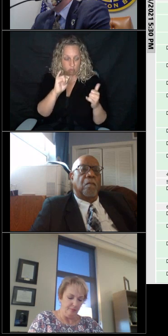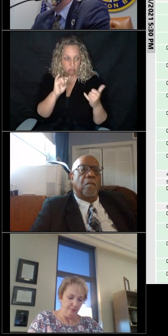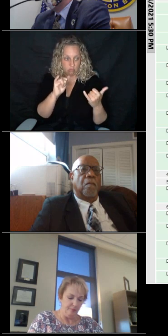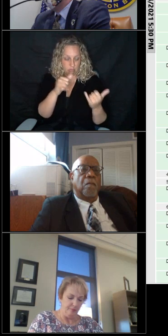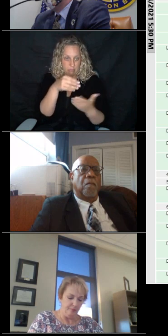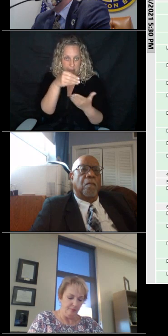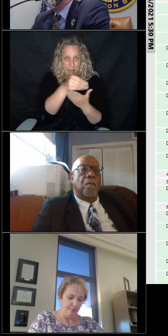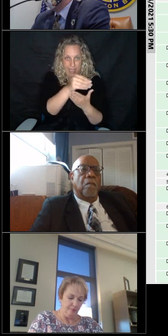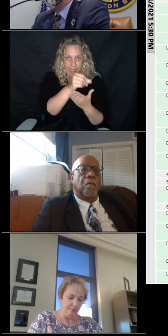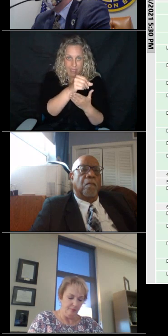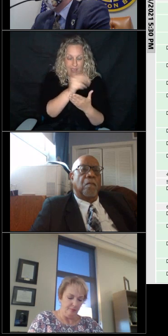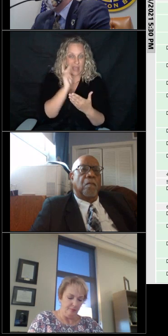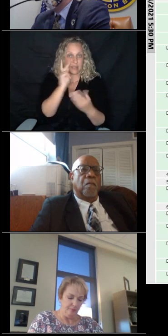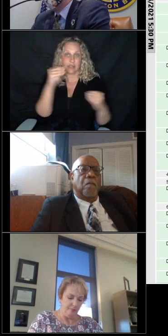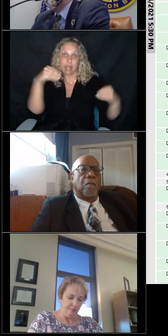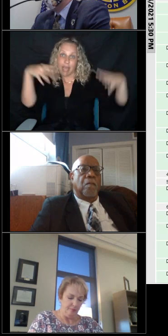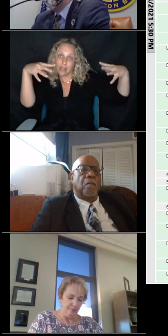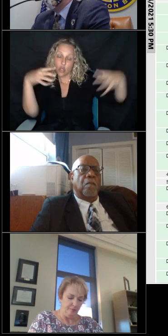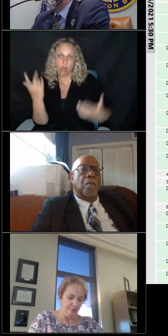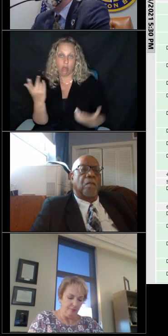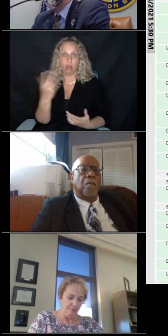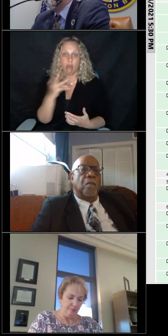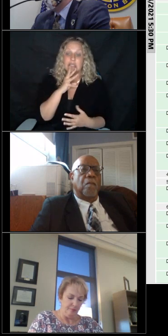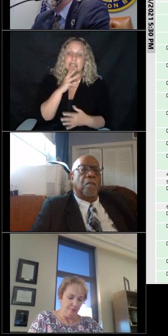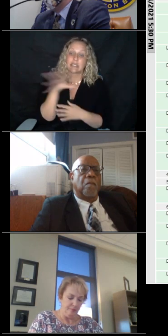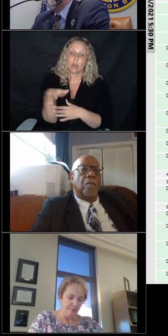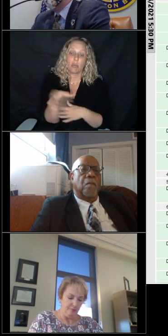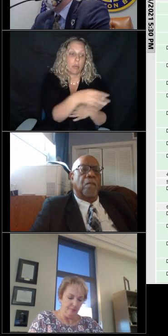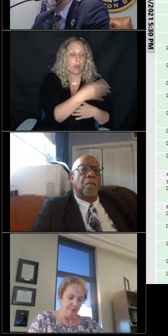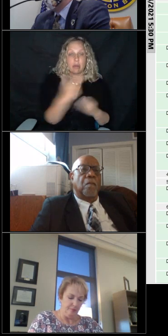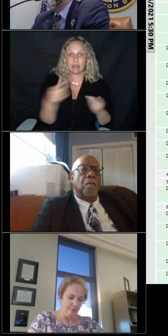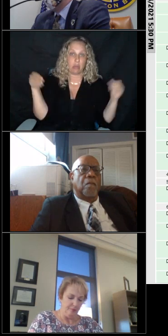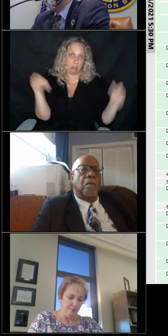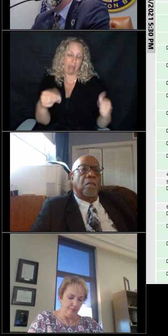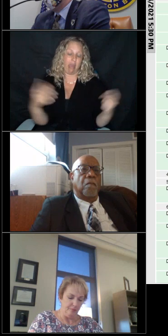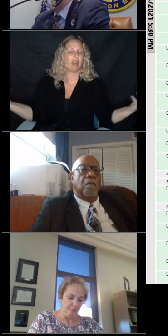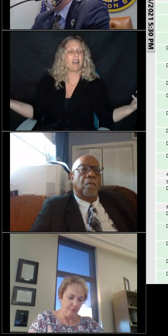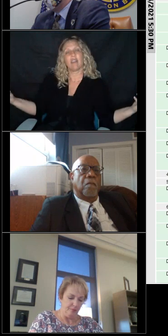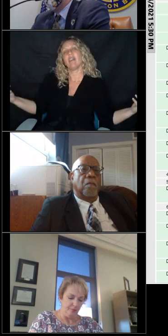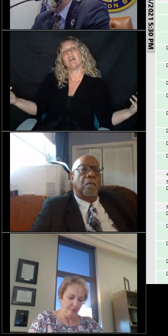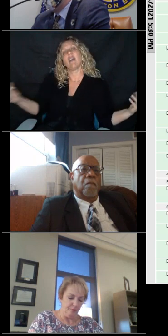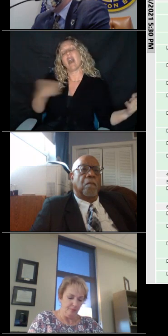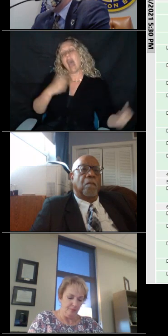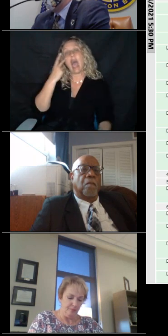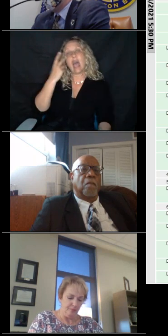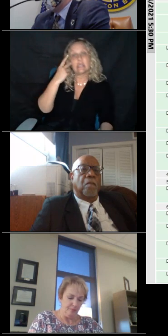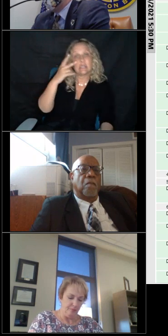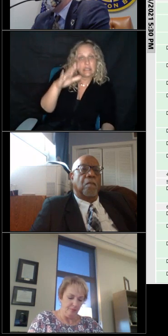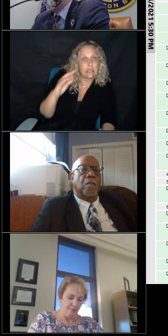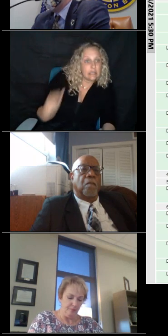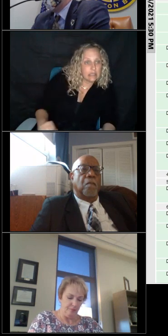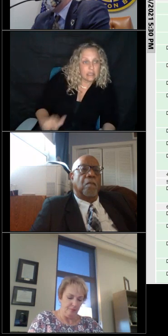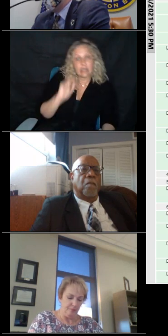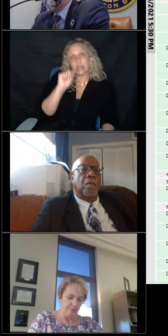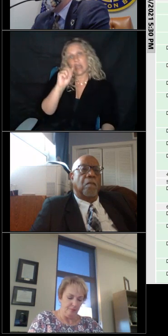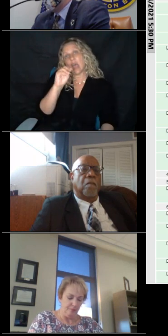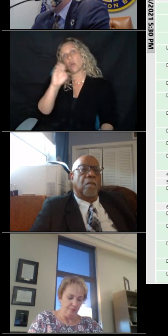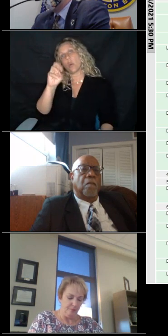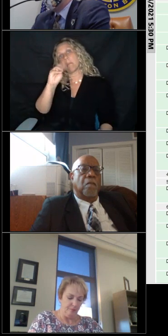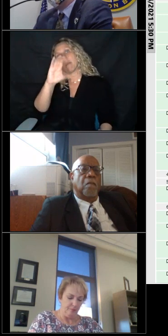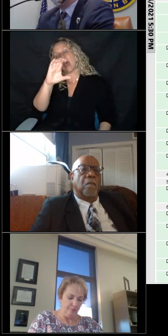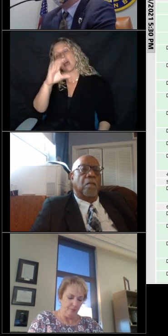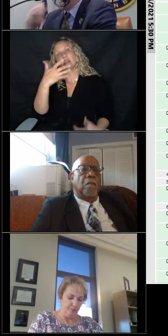I see the sprinkler system still up. So the water still being paid. I see Andrew Mack crew still coming to get the